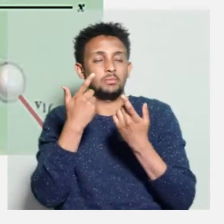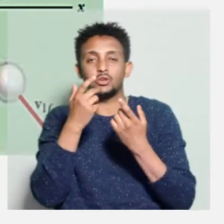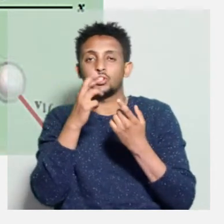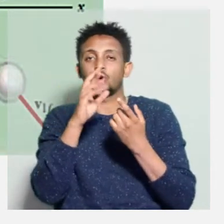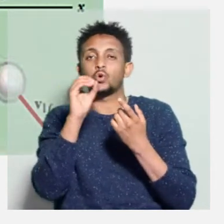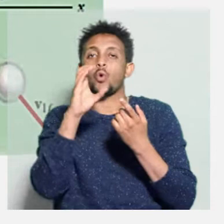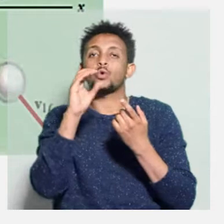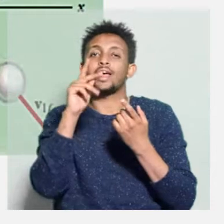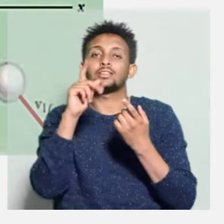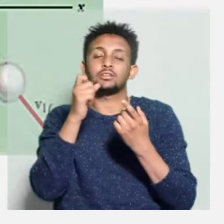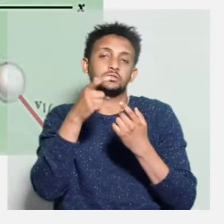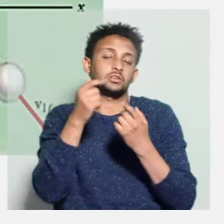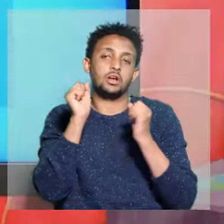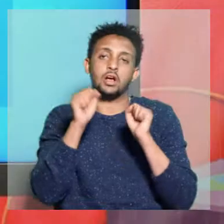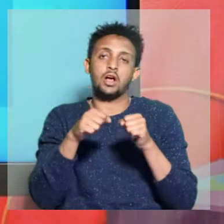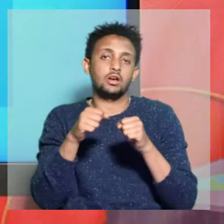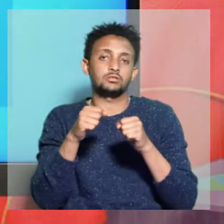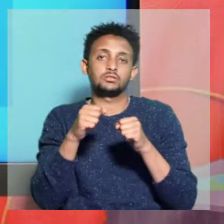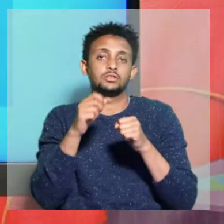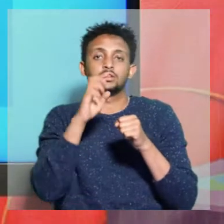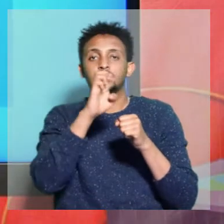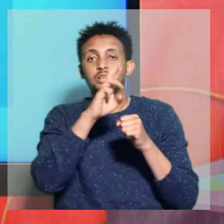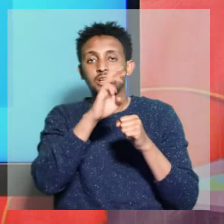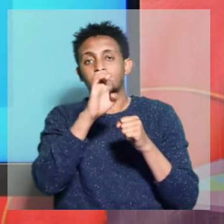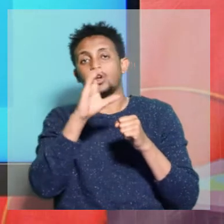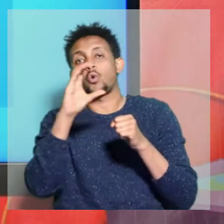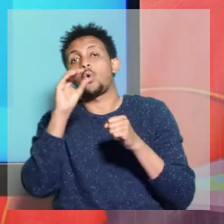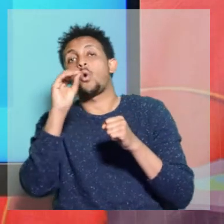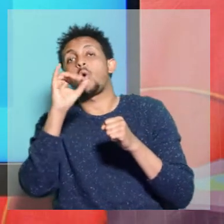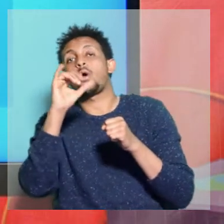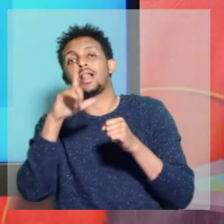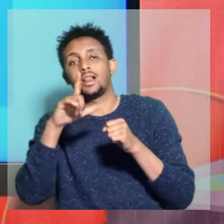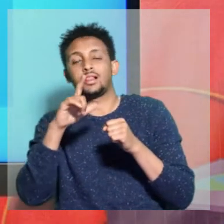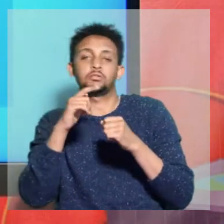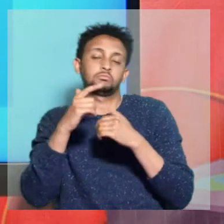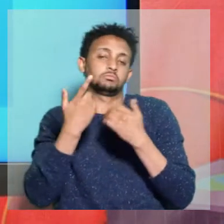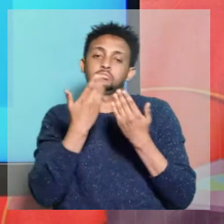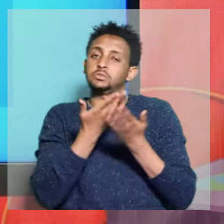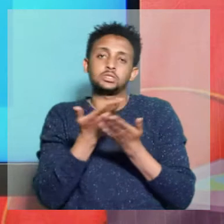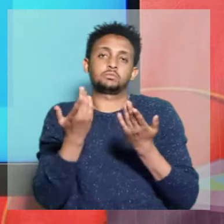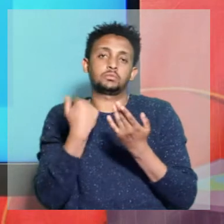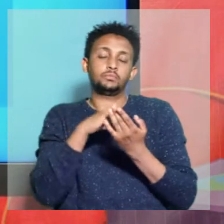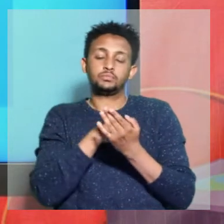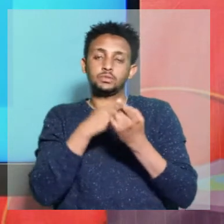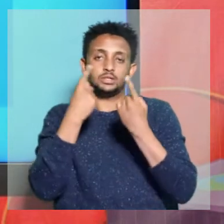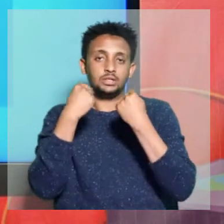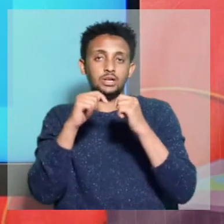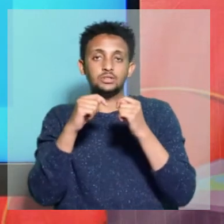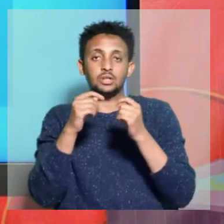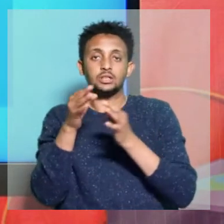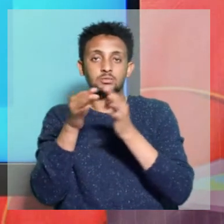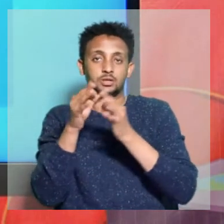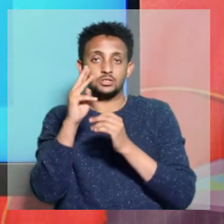propulsion. It's also possible to consider recoil, or explosion of things can be expressed using